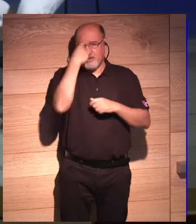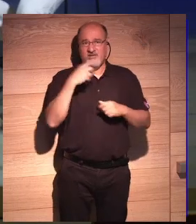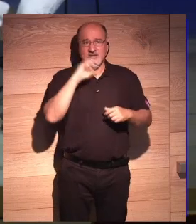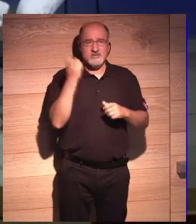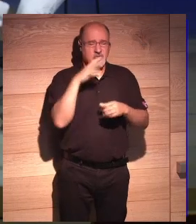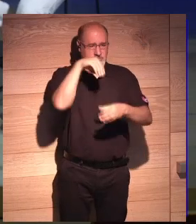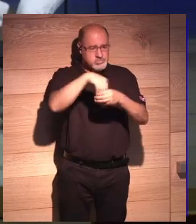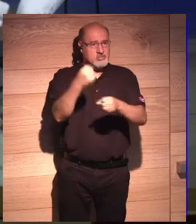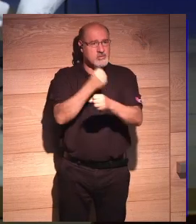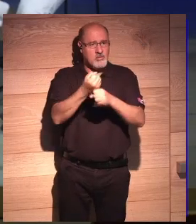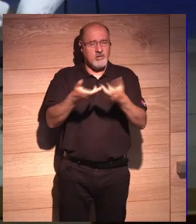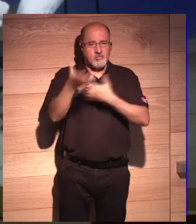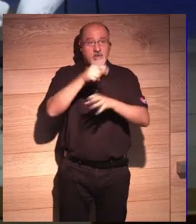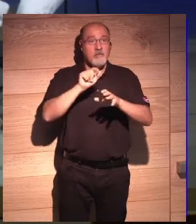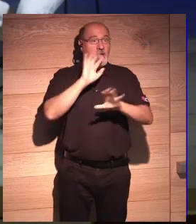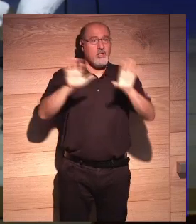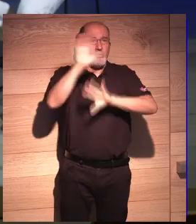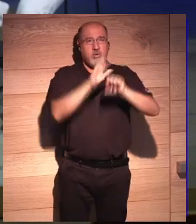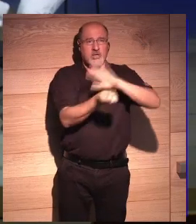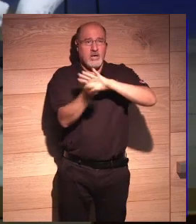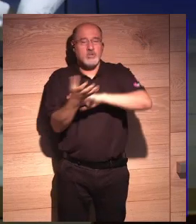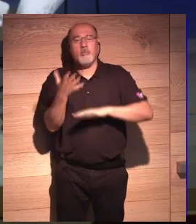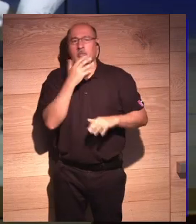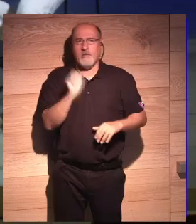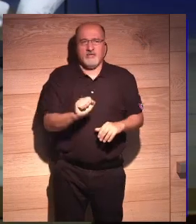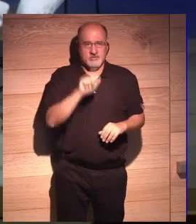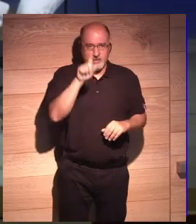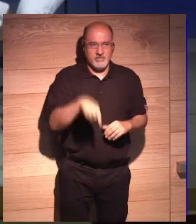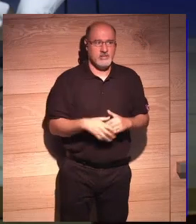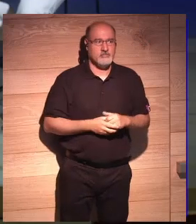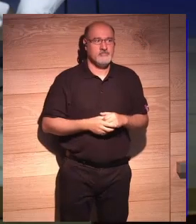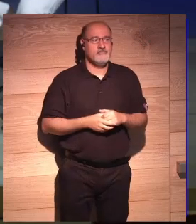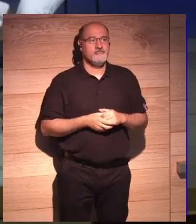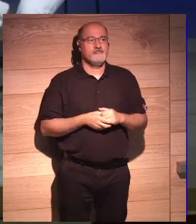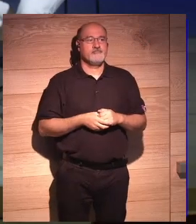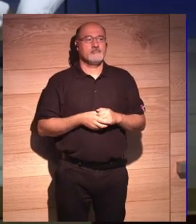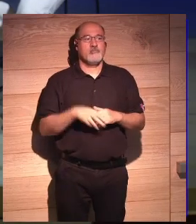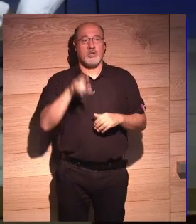profiles are working with that, and this chaotic, but it's marvelous at the same time.